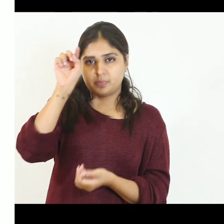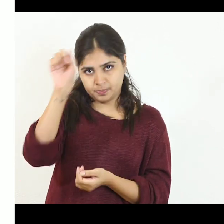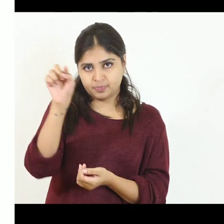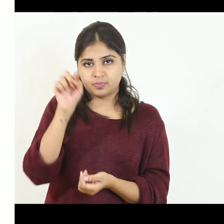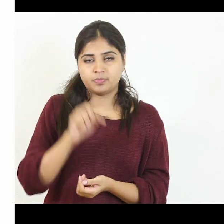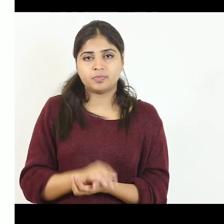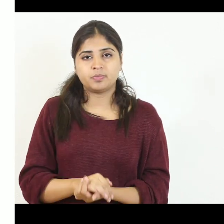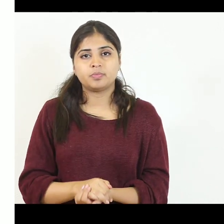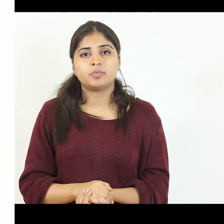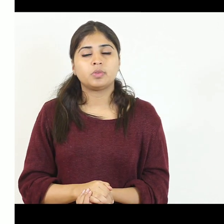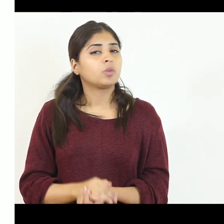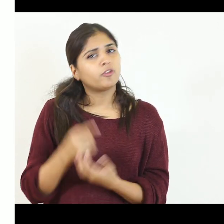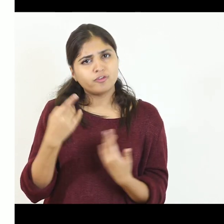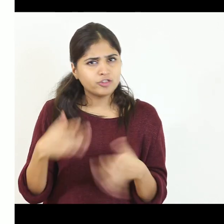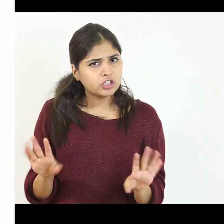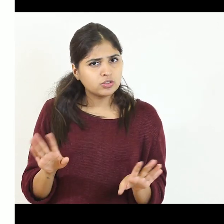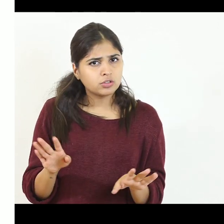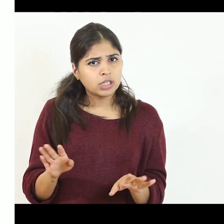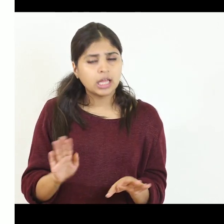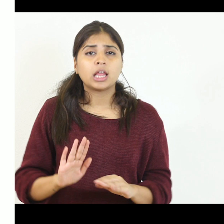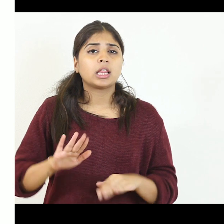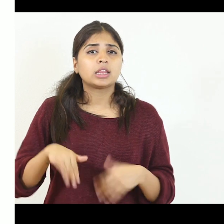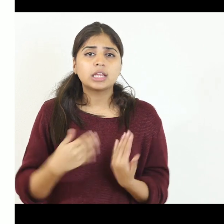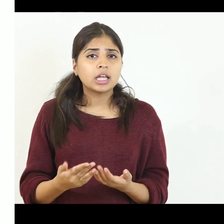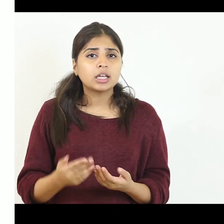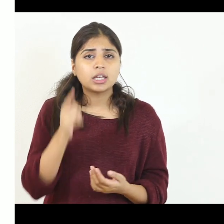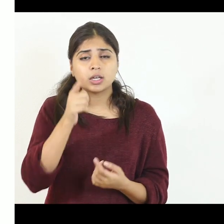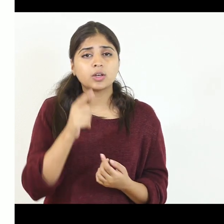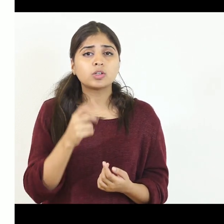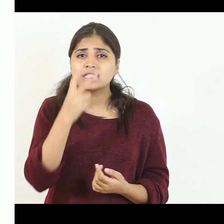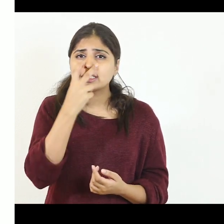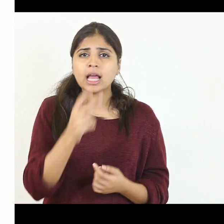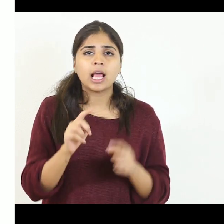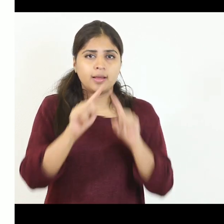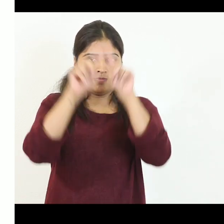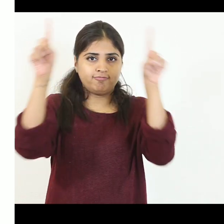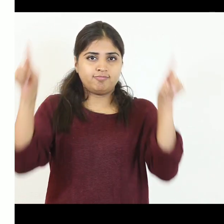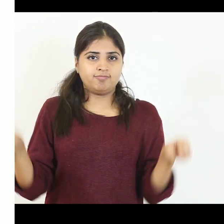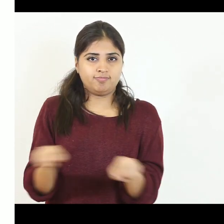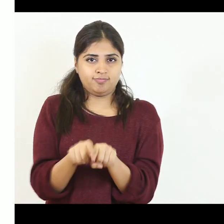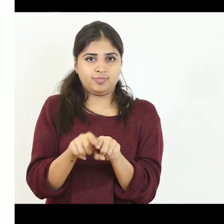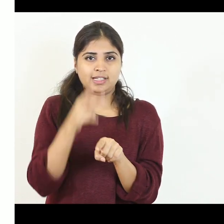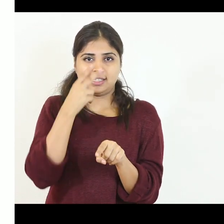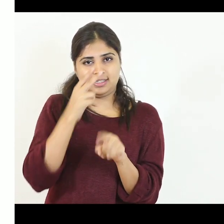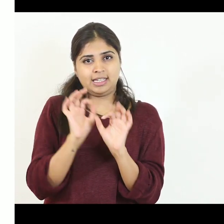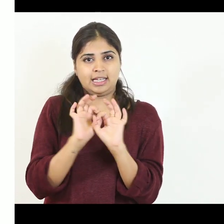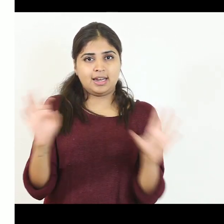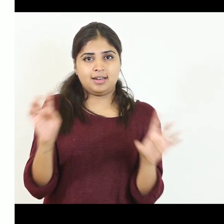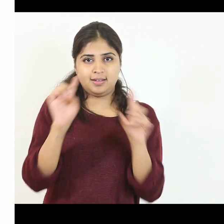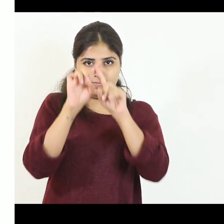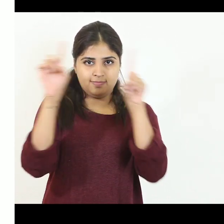Once you have completed the above task, you should see a blank database like this.